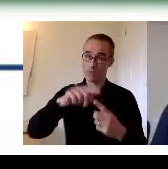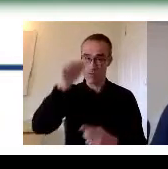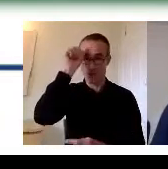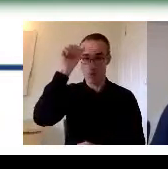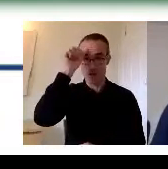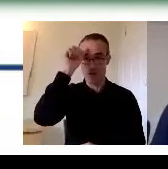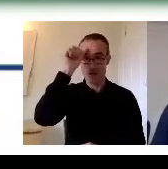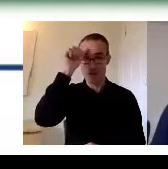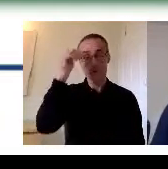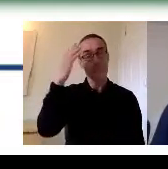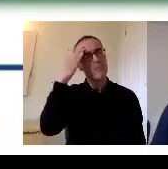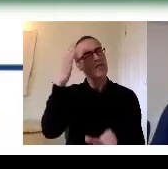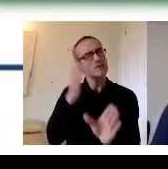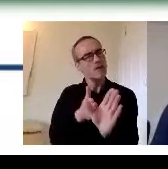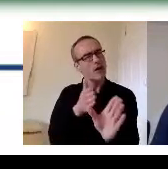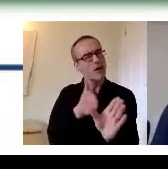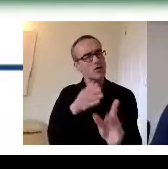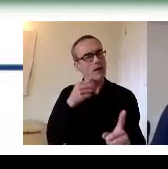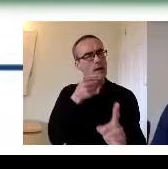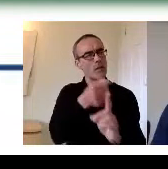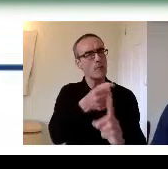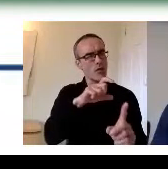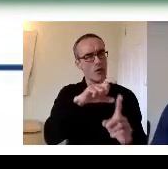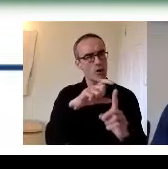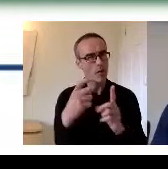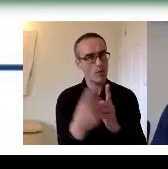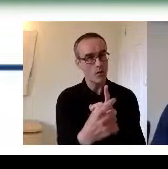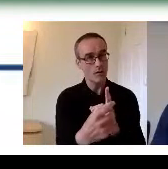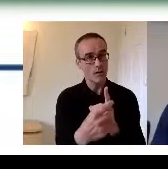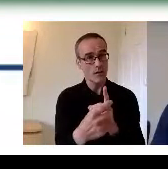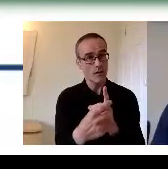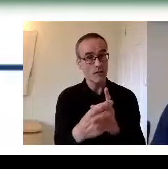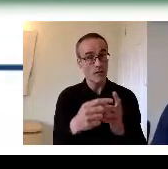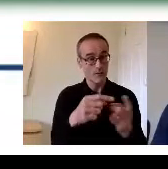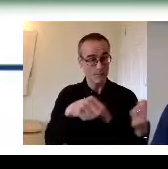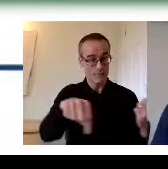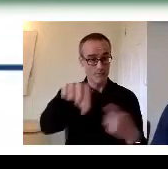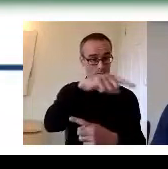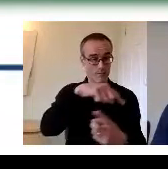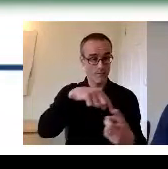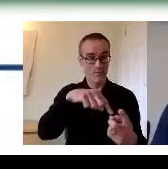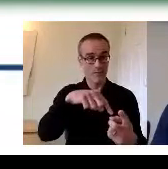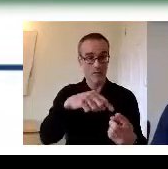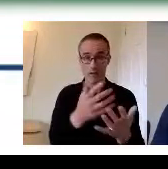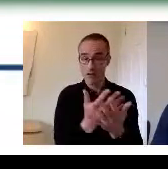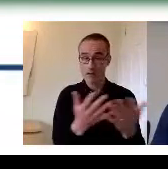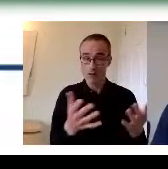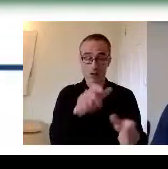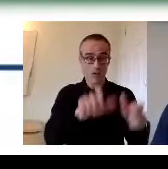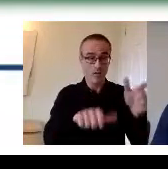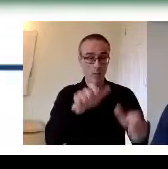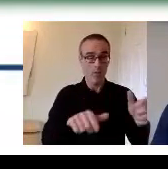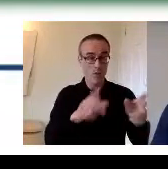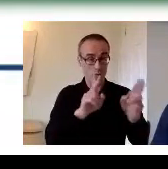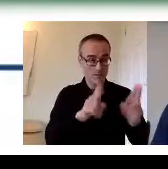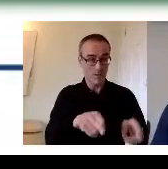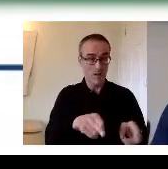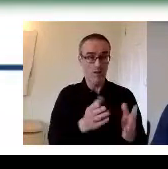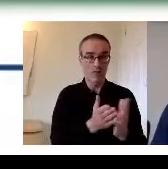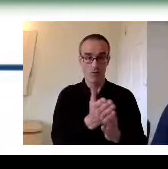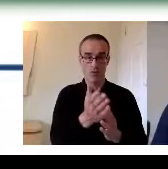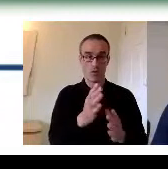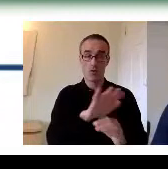the psychological impact on these communities, who more than often know multiple people that have died from COVID-19, these